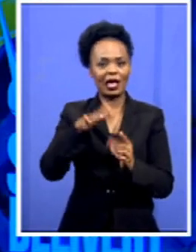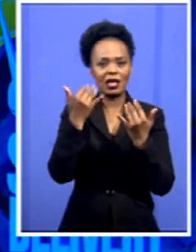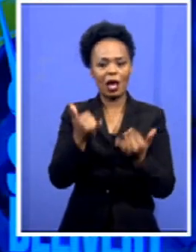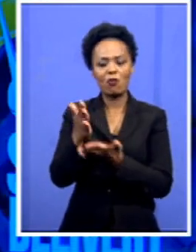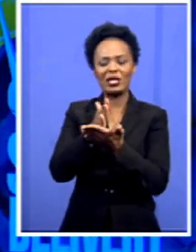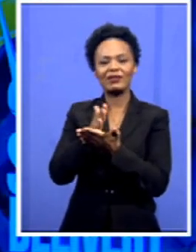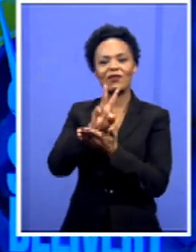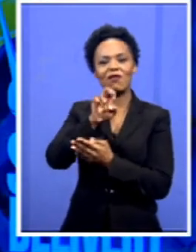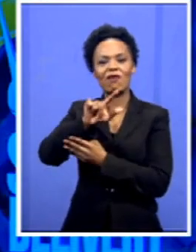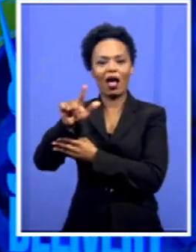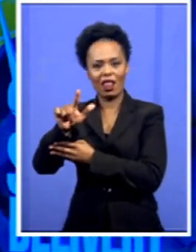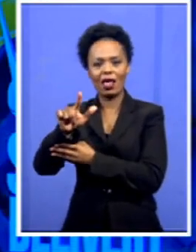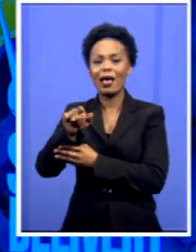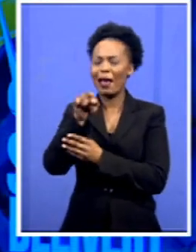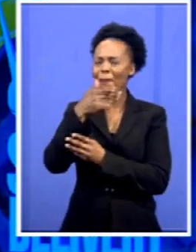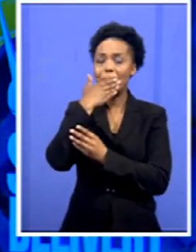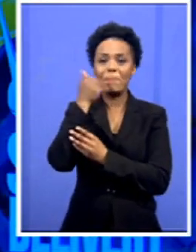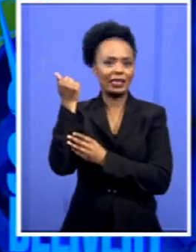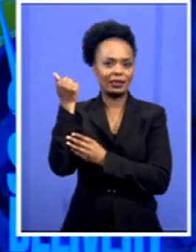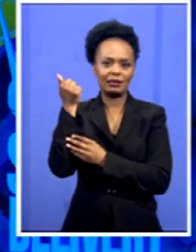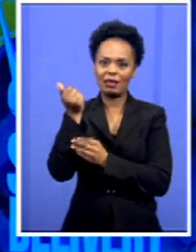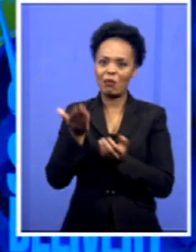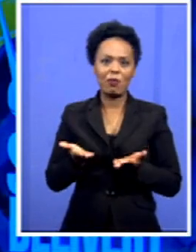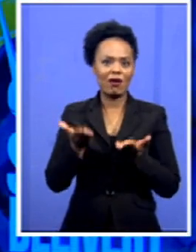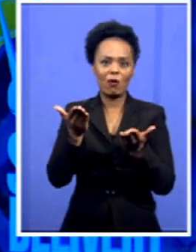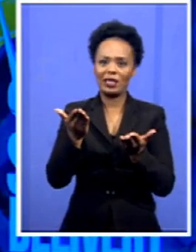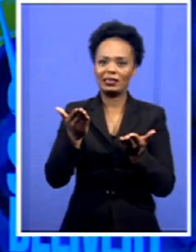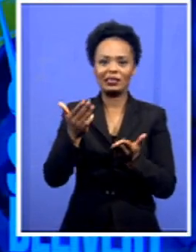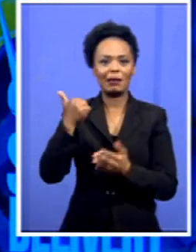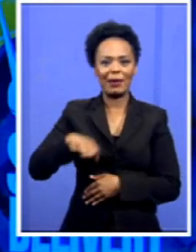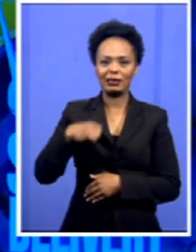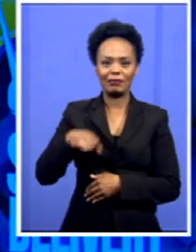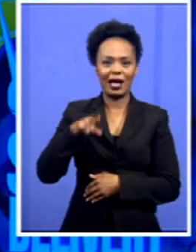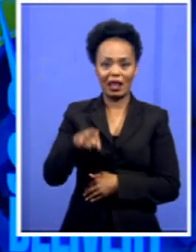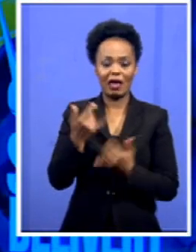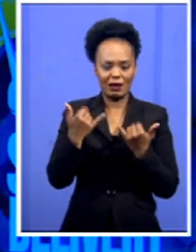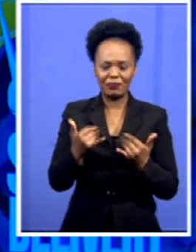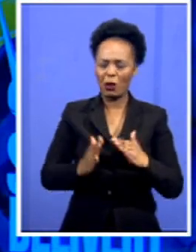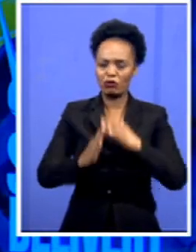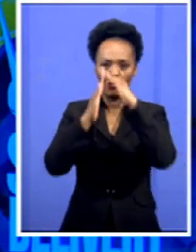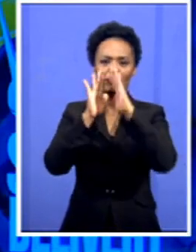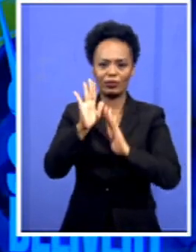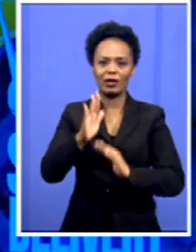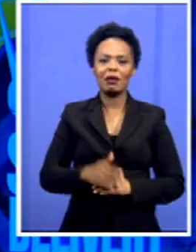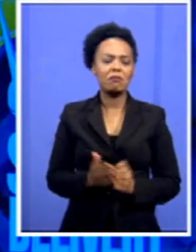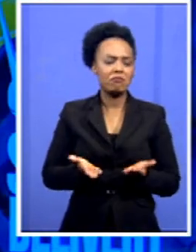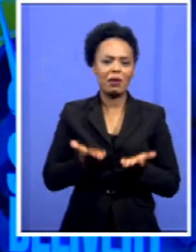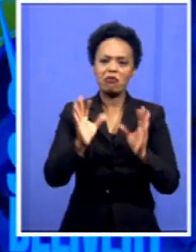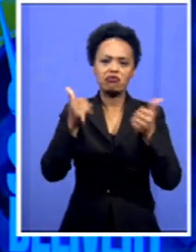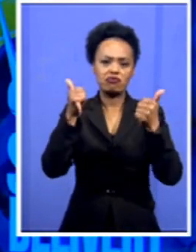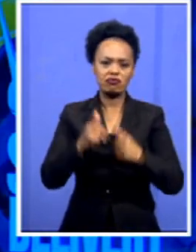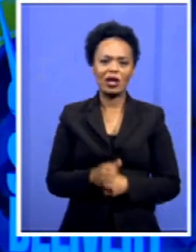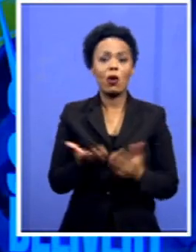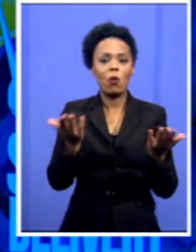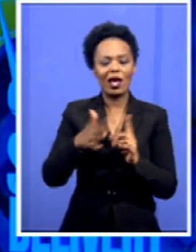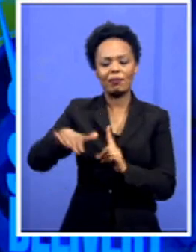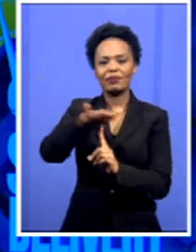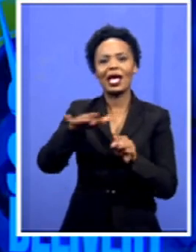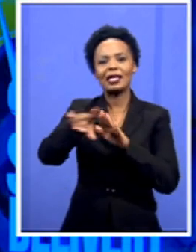municipality. Now, this is one of the best performing municipalities in the country. This municipality, which is based within the Citadel